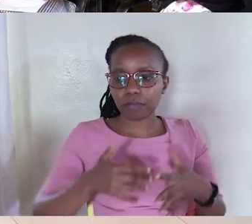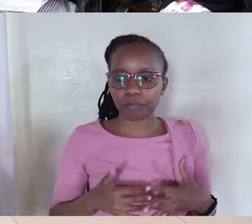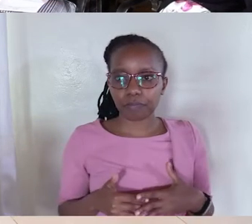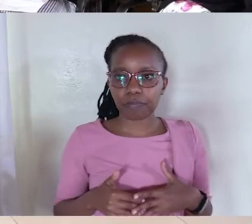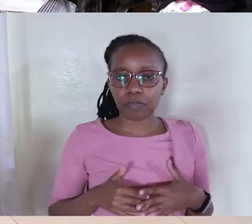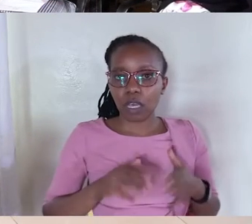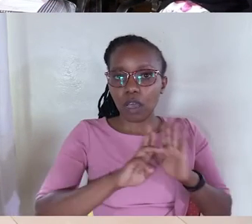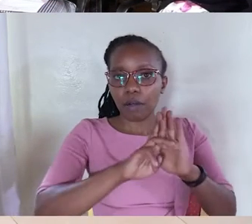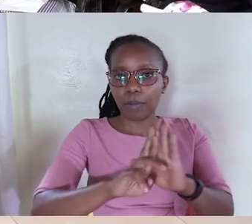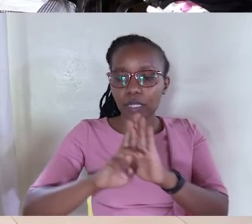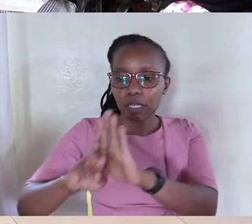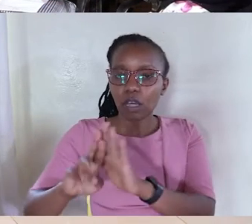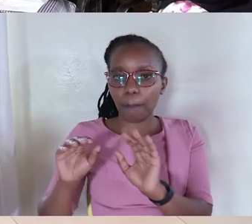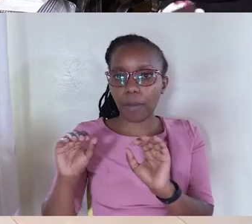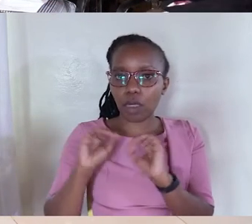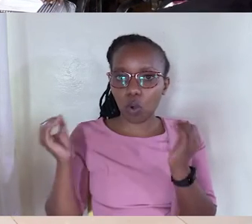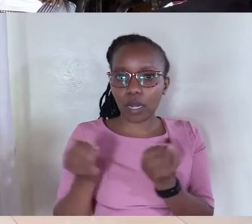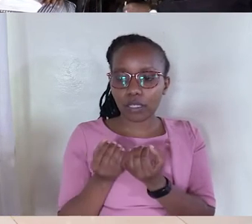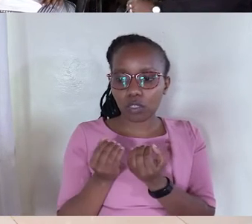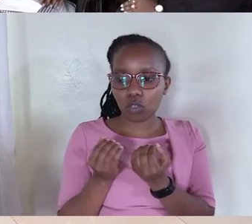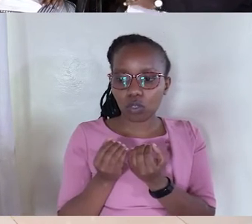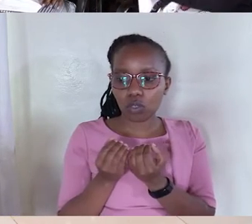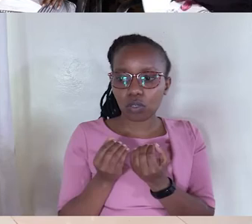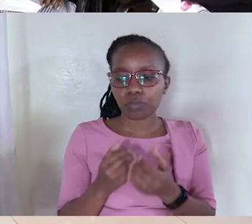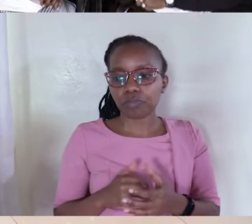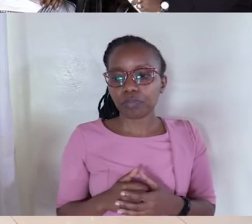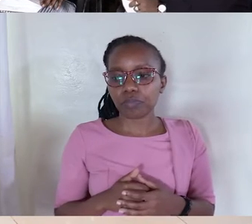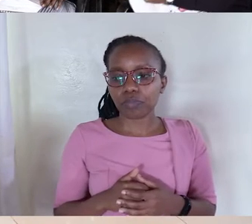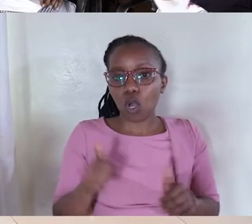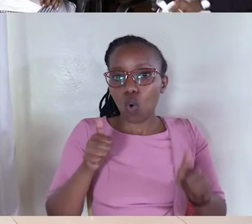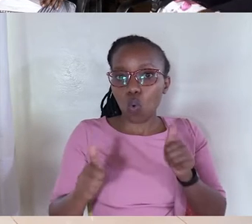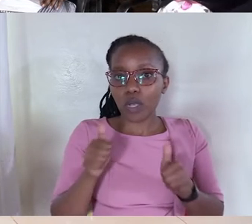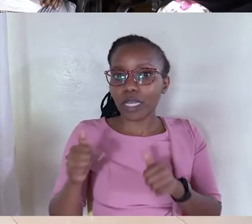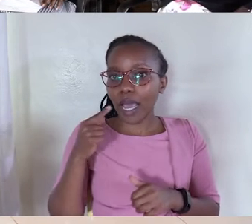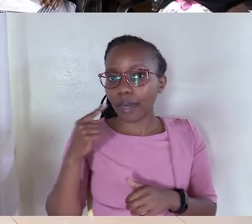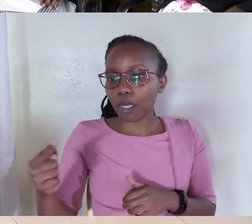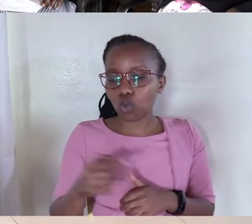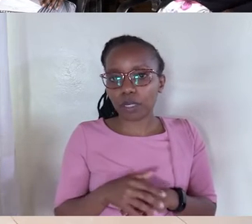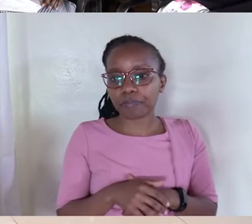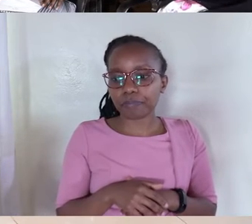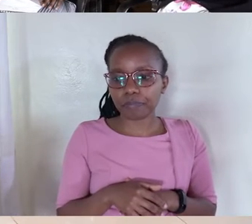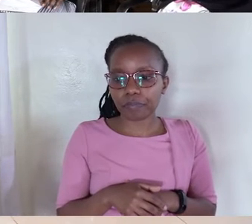those represented by the organizations that I had mentioned. And